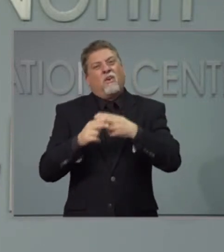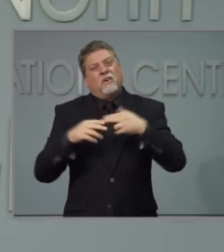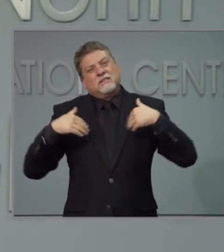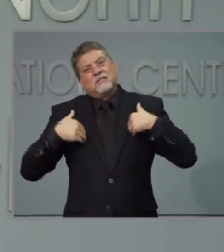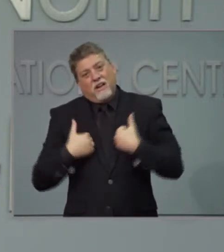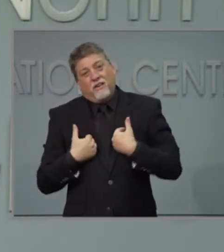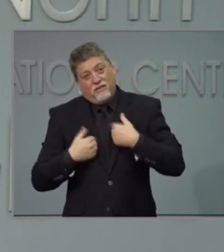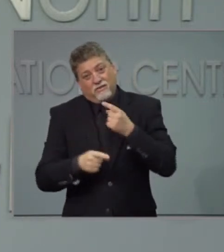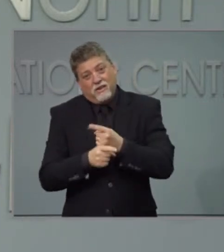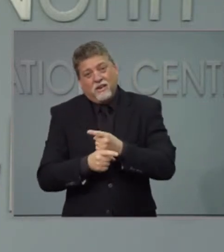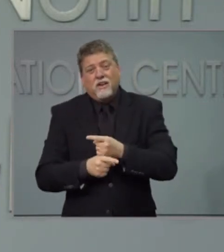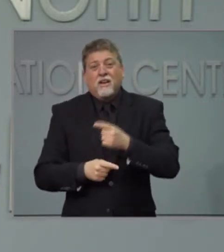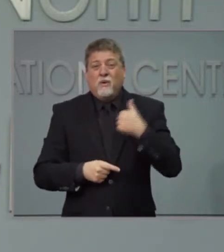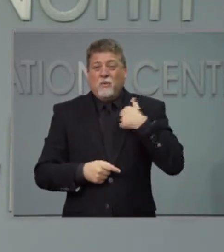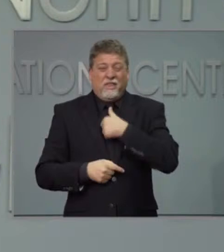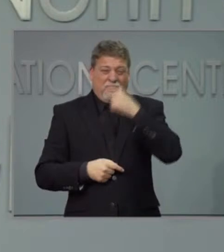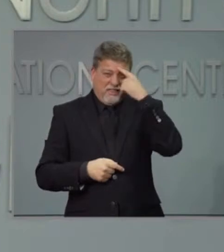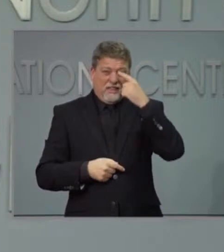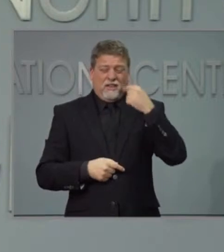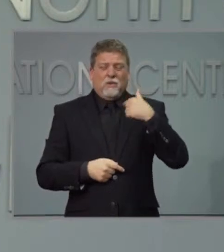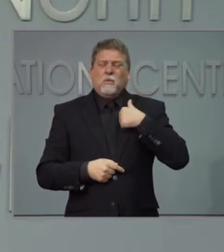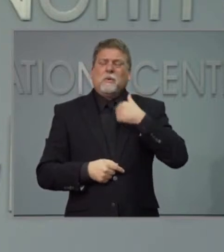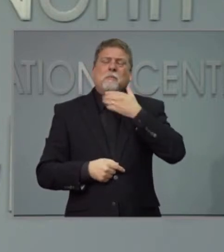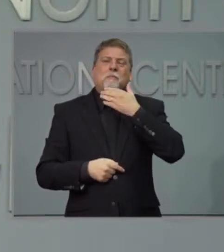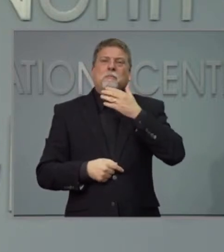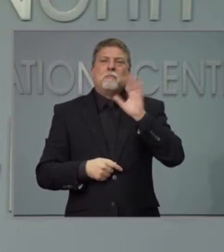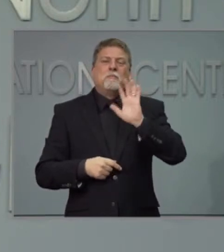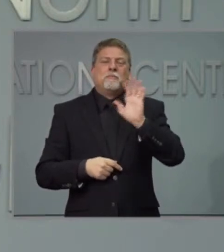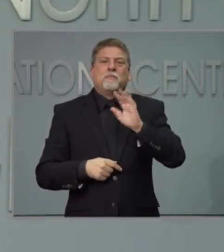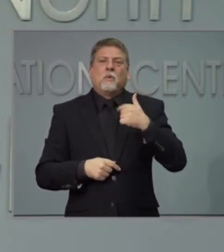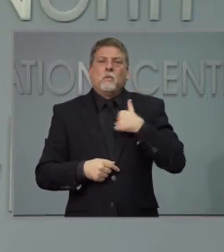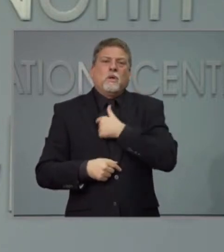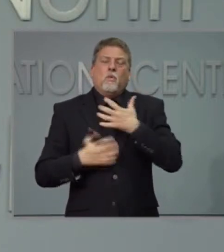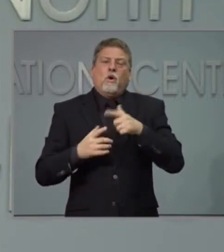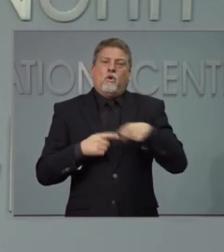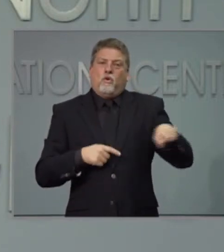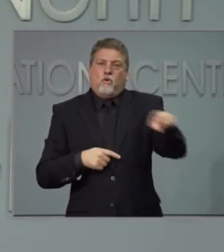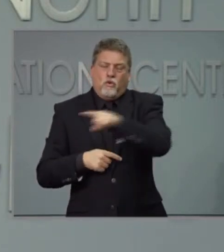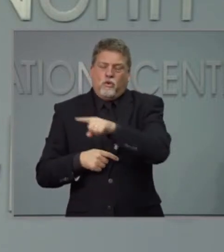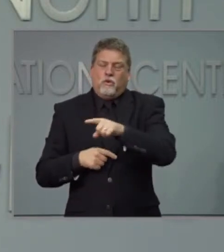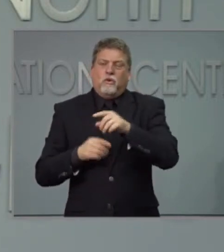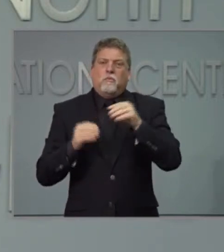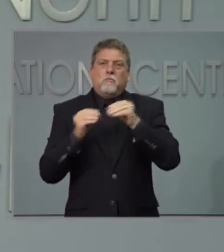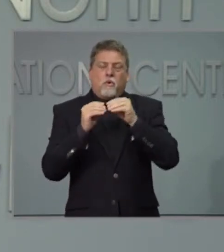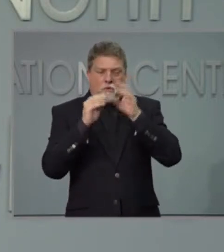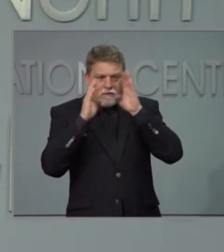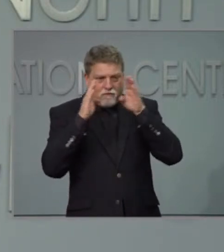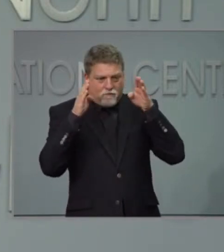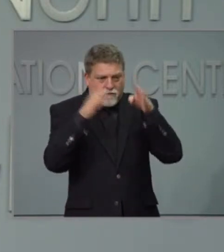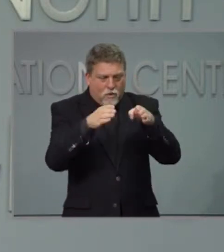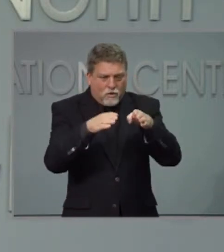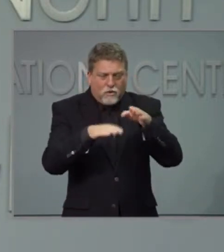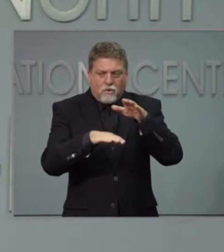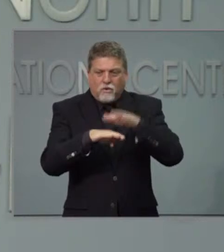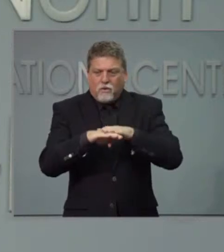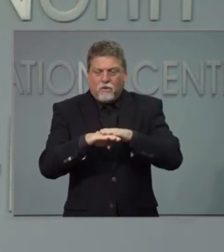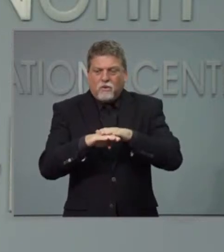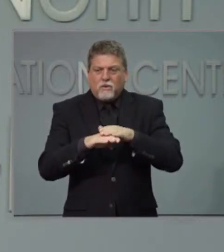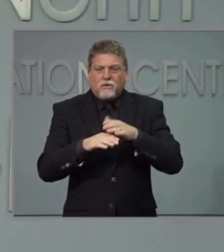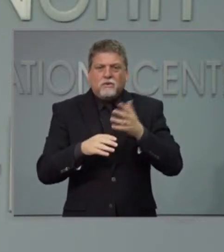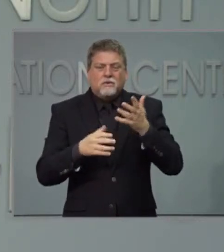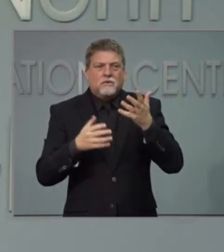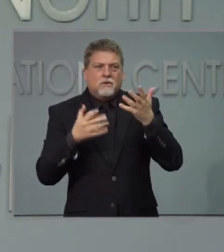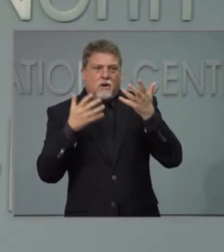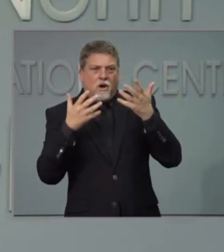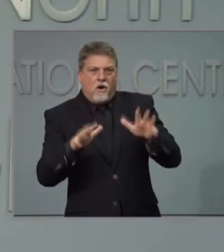renewed effort here to focus on enforcement, to focus on what is